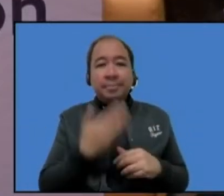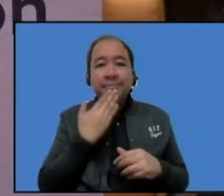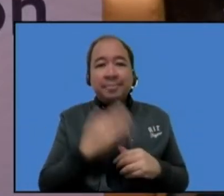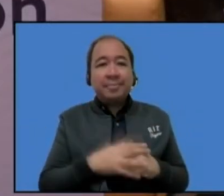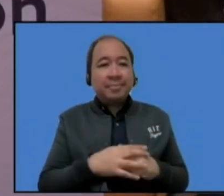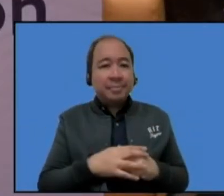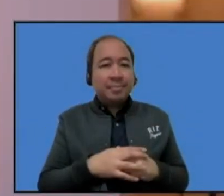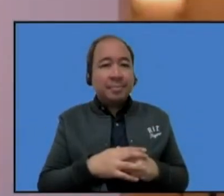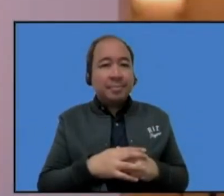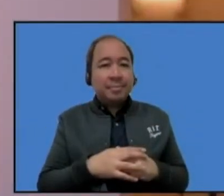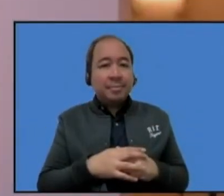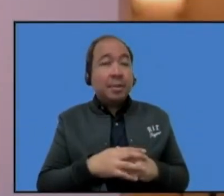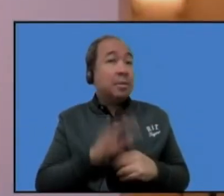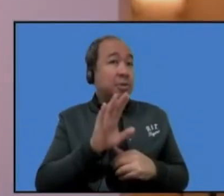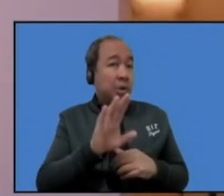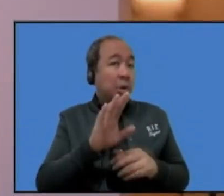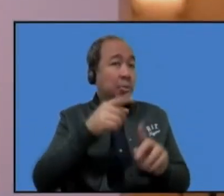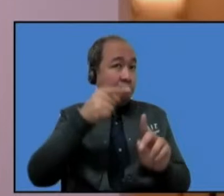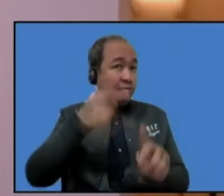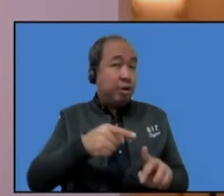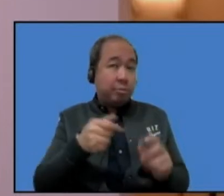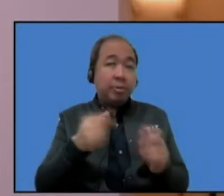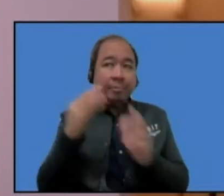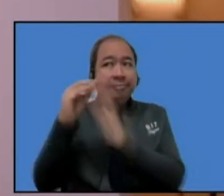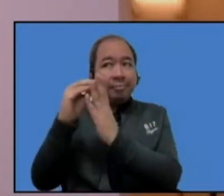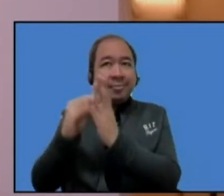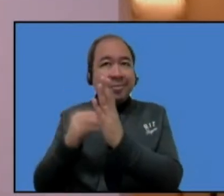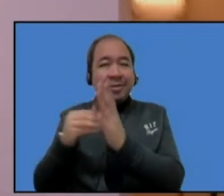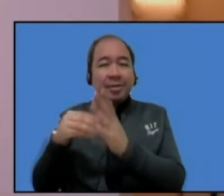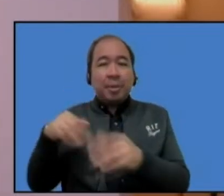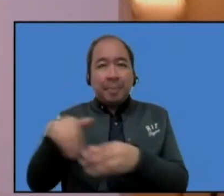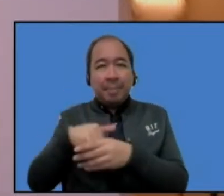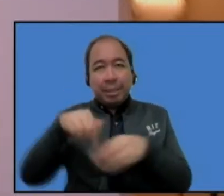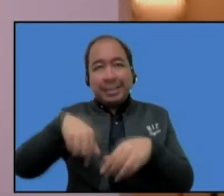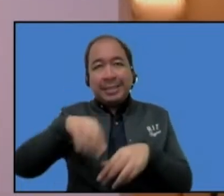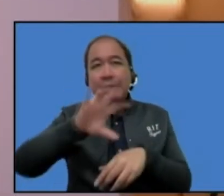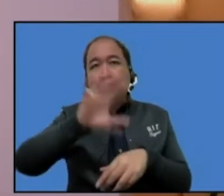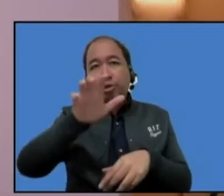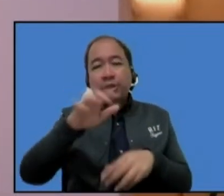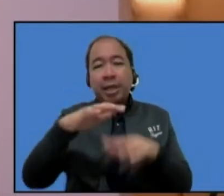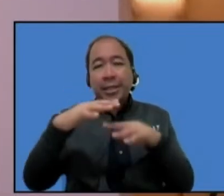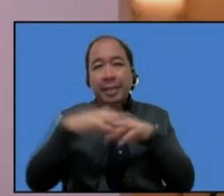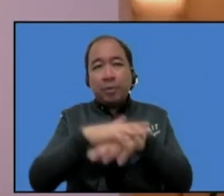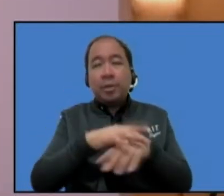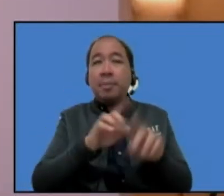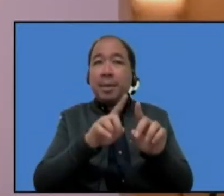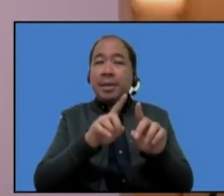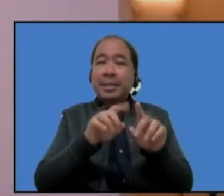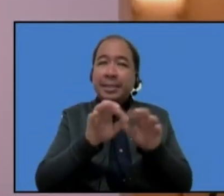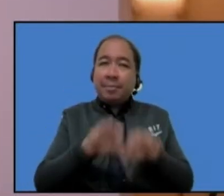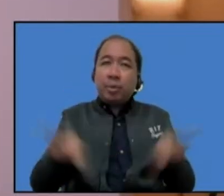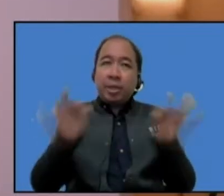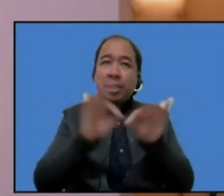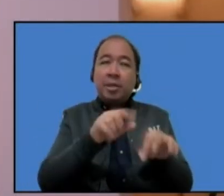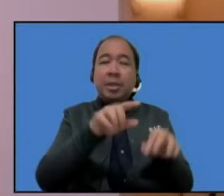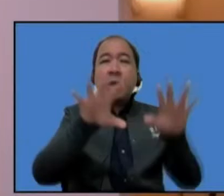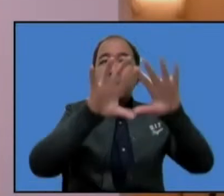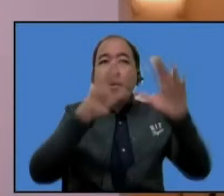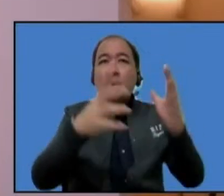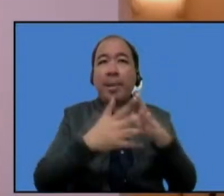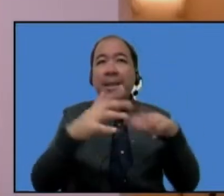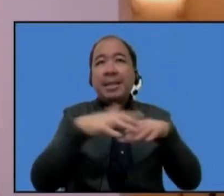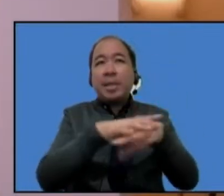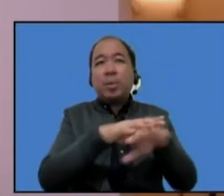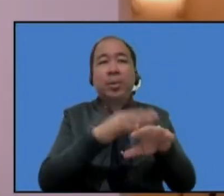are, I'm sure, being taken note of by members of the regional network, but more importantly, the Global Network Secretariat, which is also present